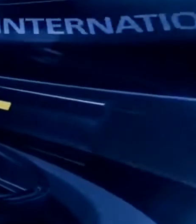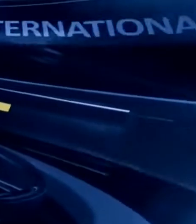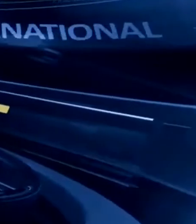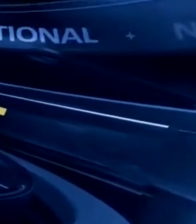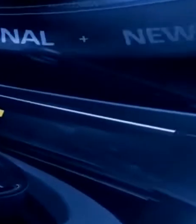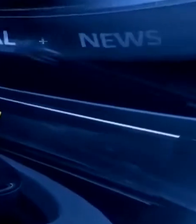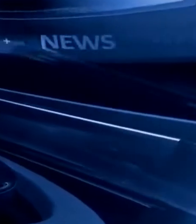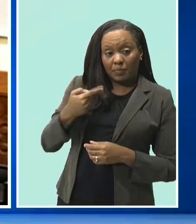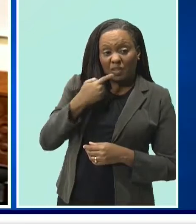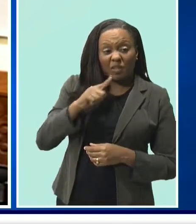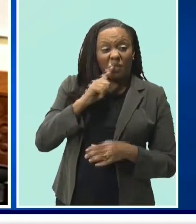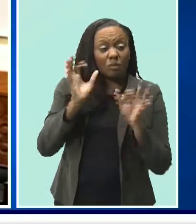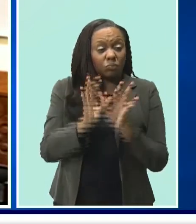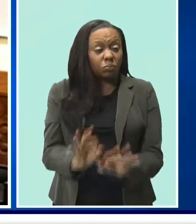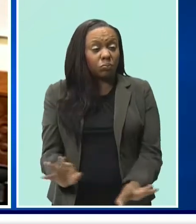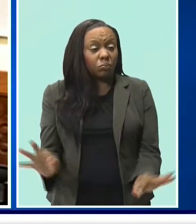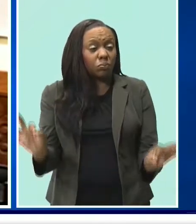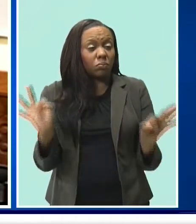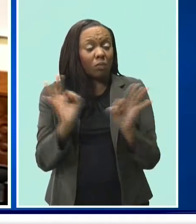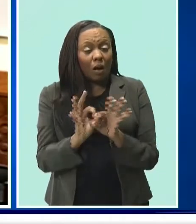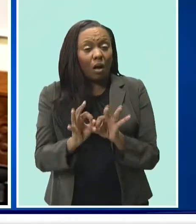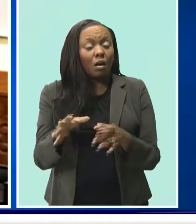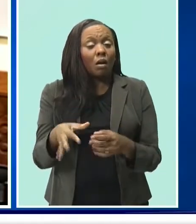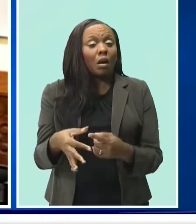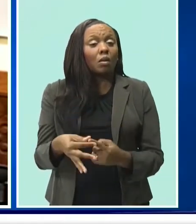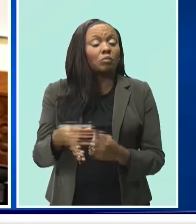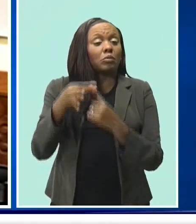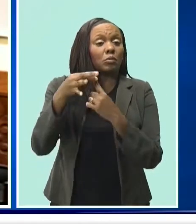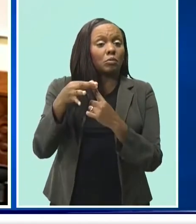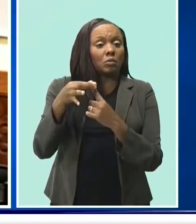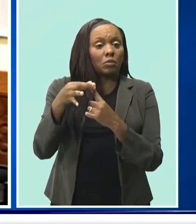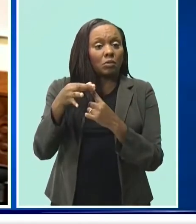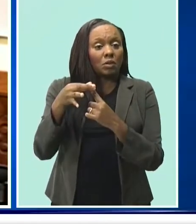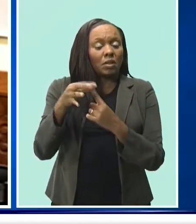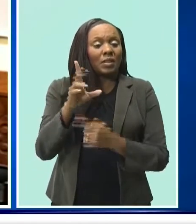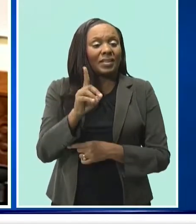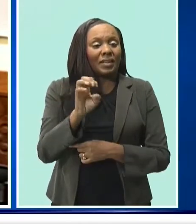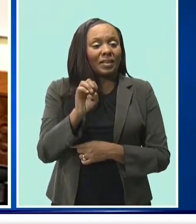says safety is the #1 priority for the tour to England.